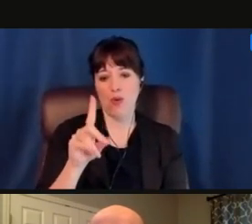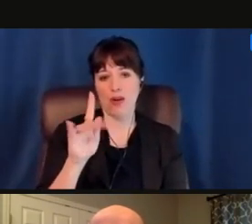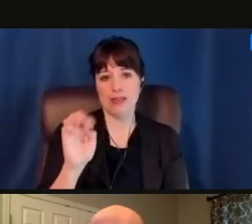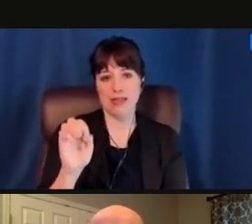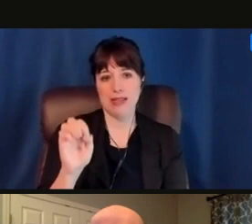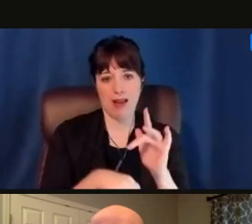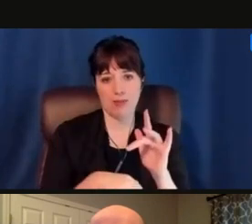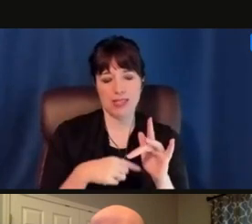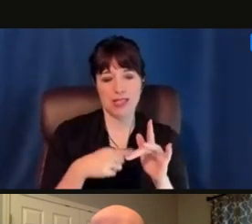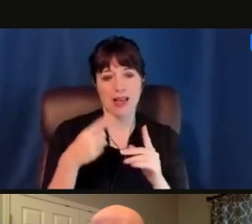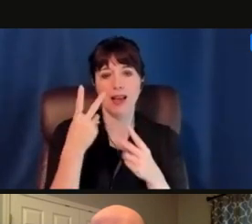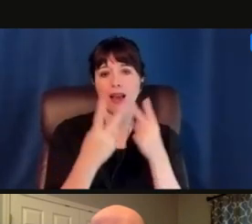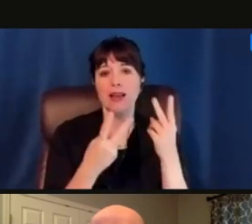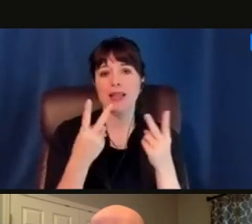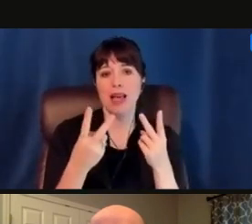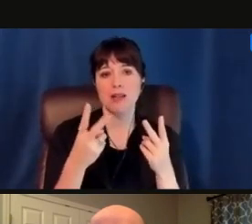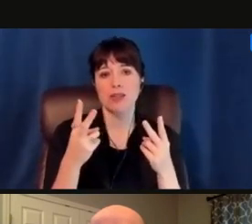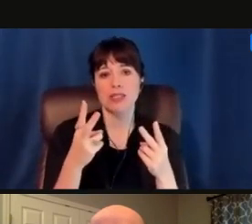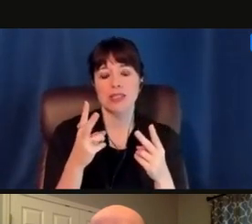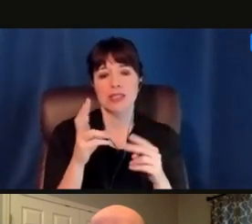Dixon.